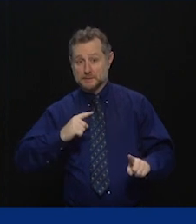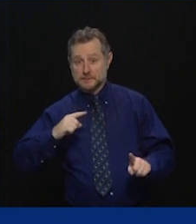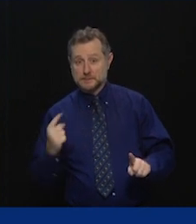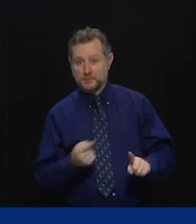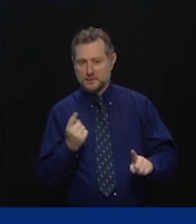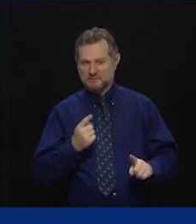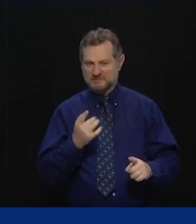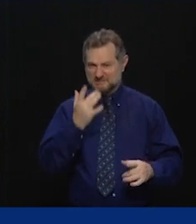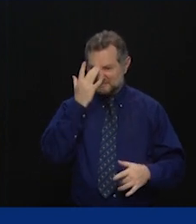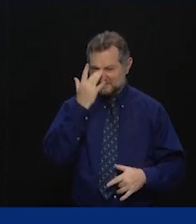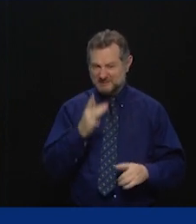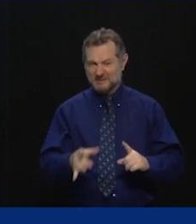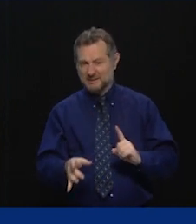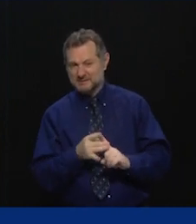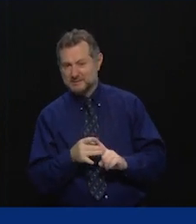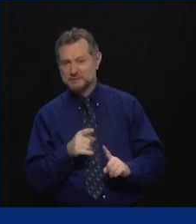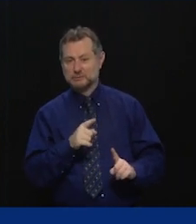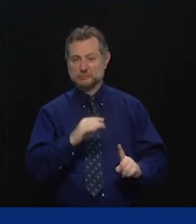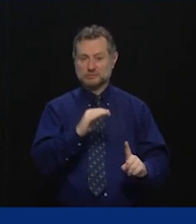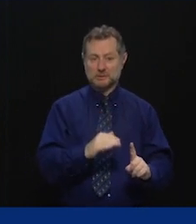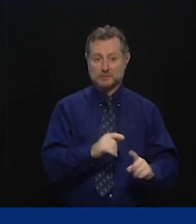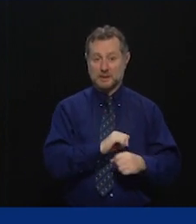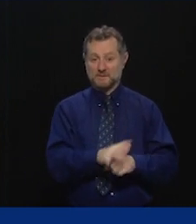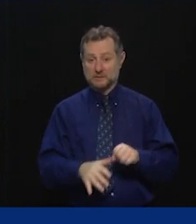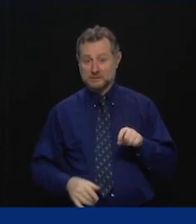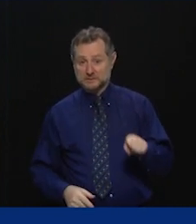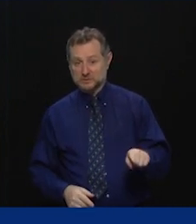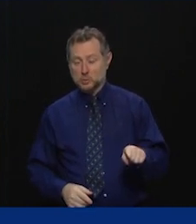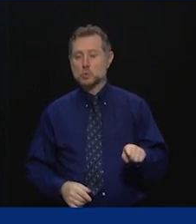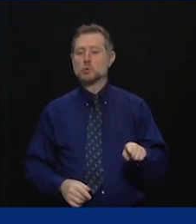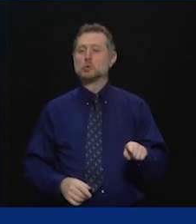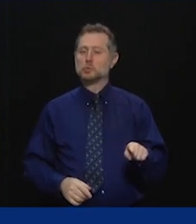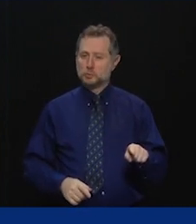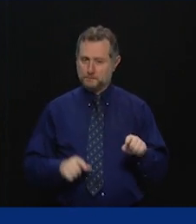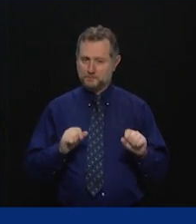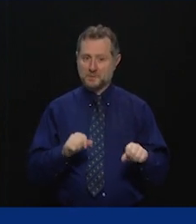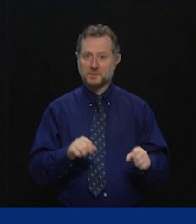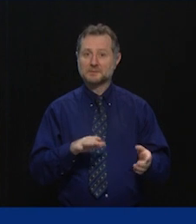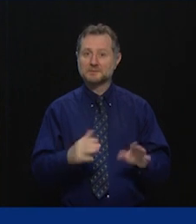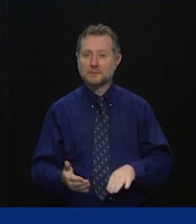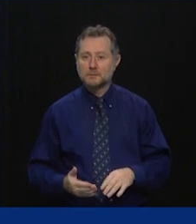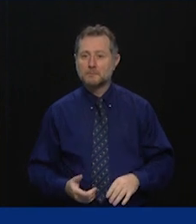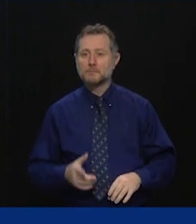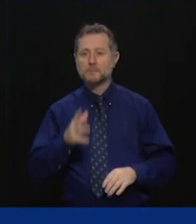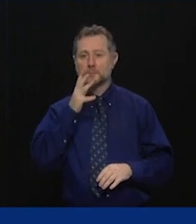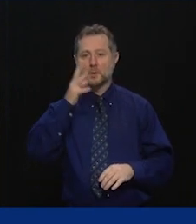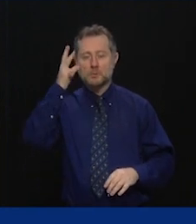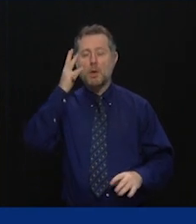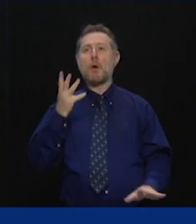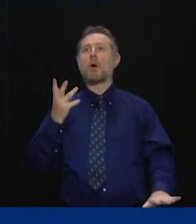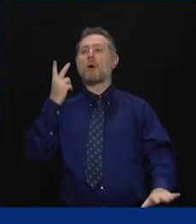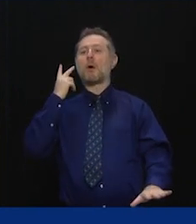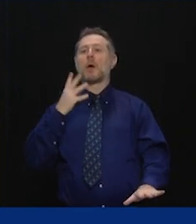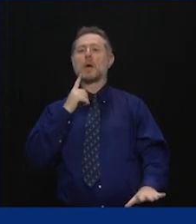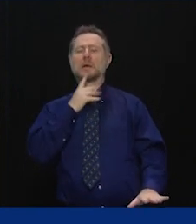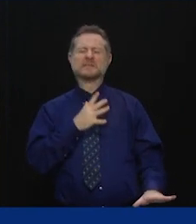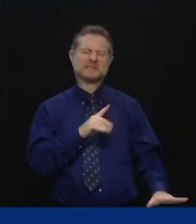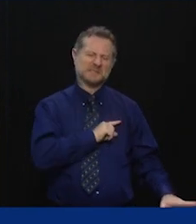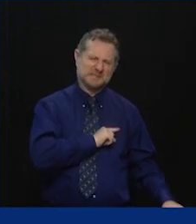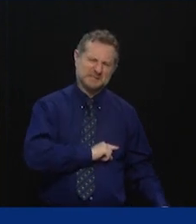child, such as getting sick with COVID or even worse, because they were not vaccinated. So I encourage all parents